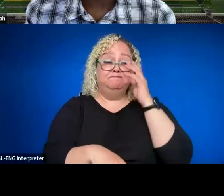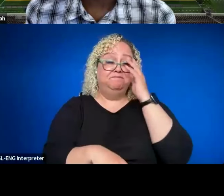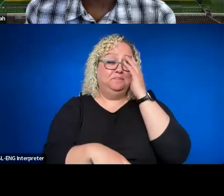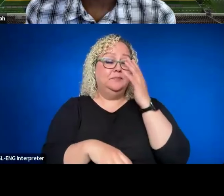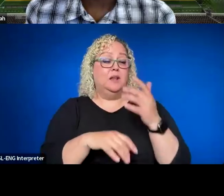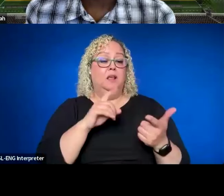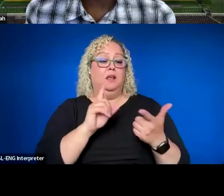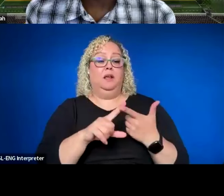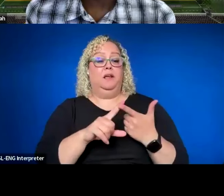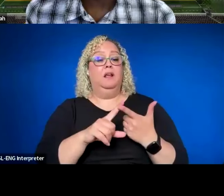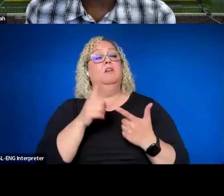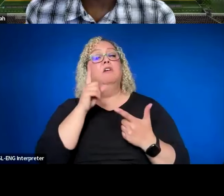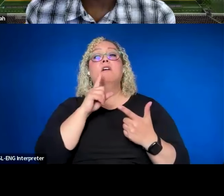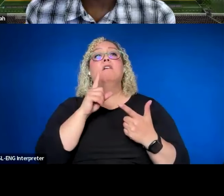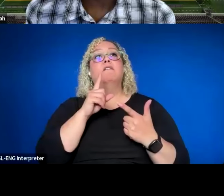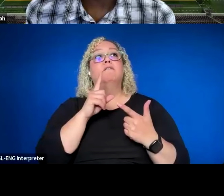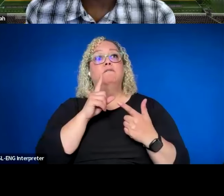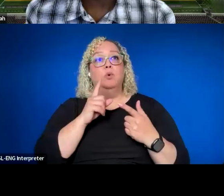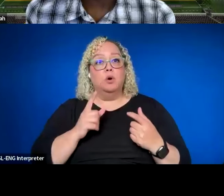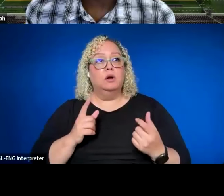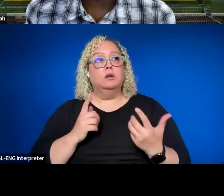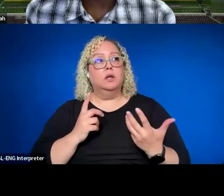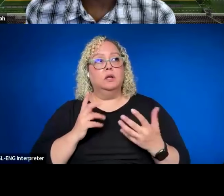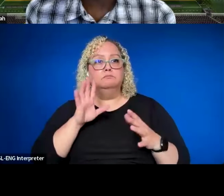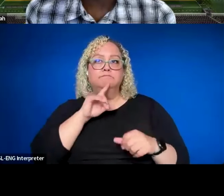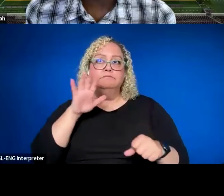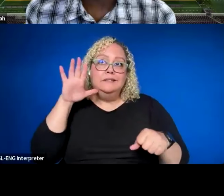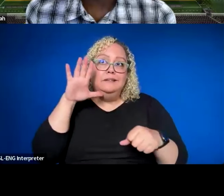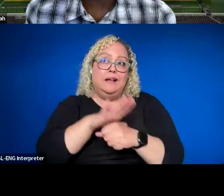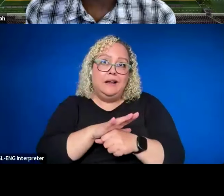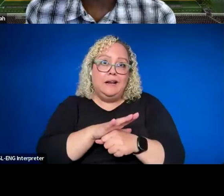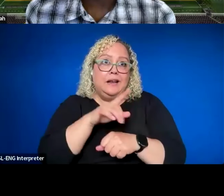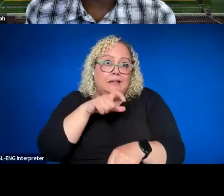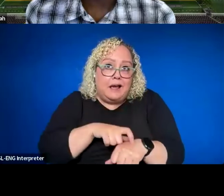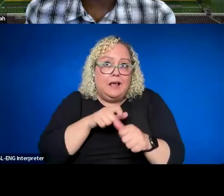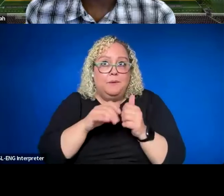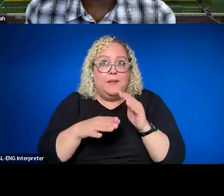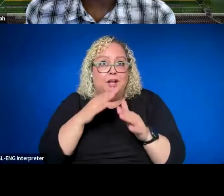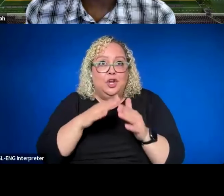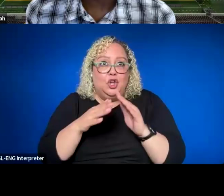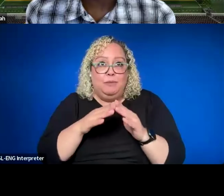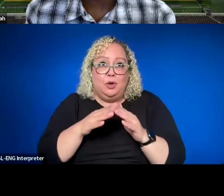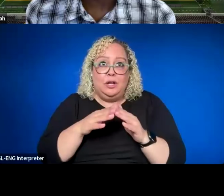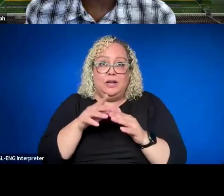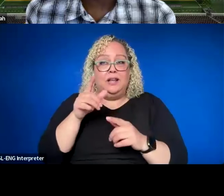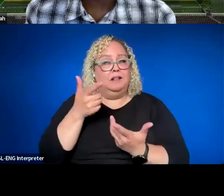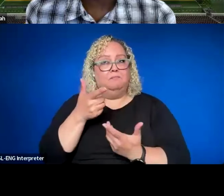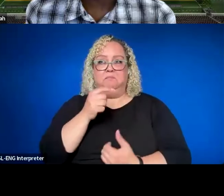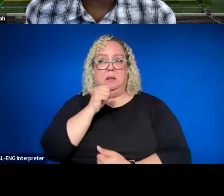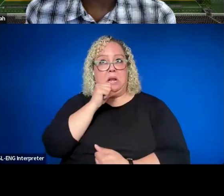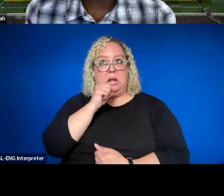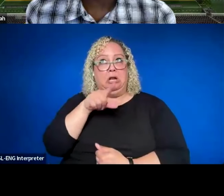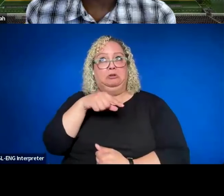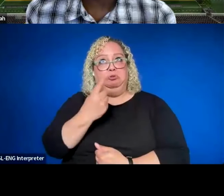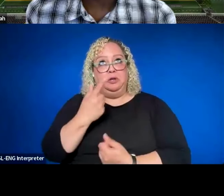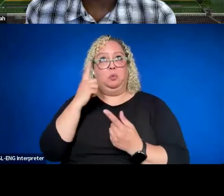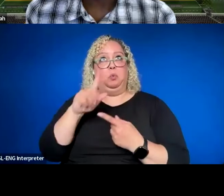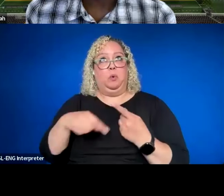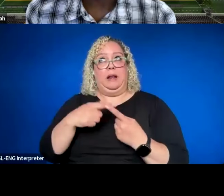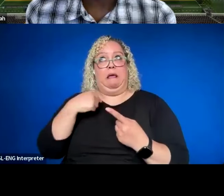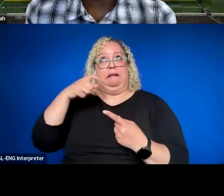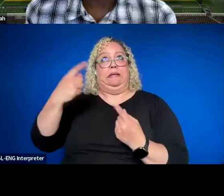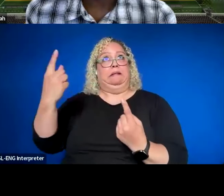to engage with a community that isn't just when I need something, the institution has to recognize that they need to step